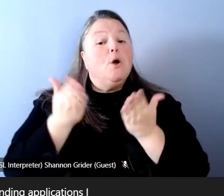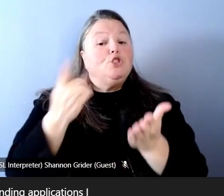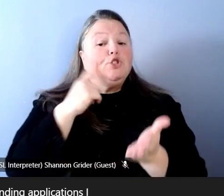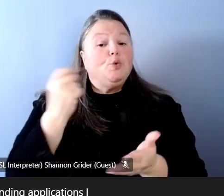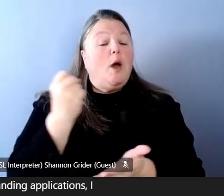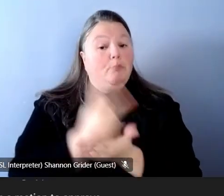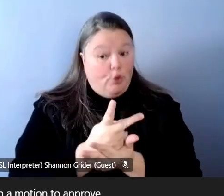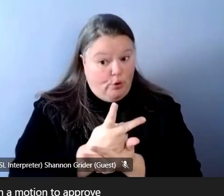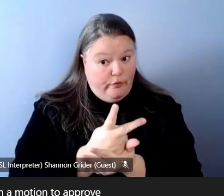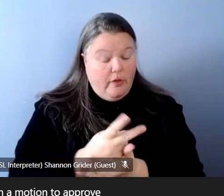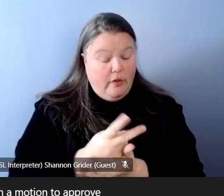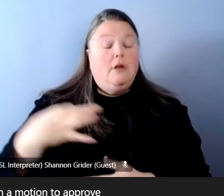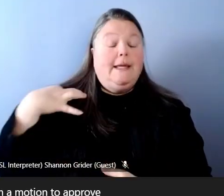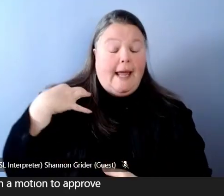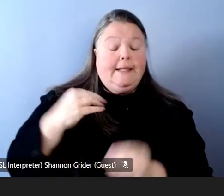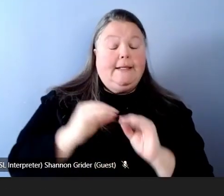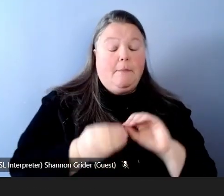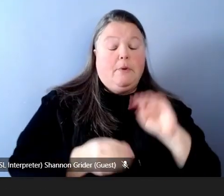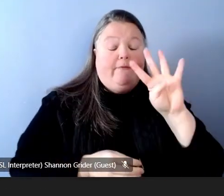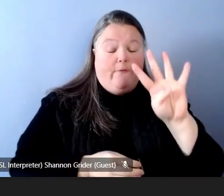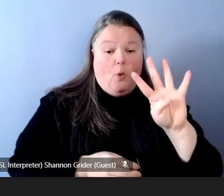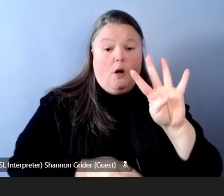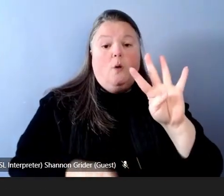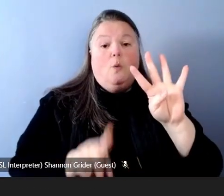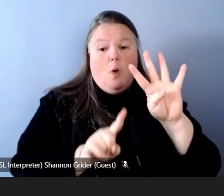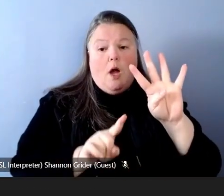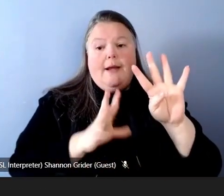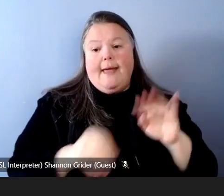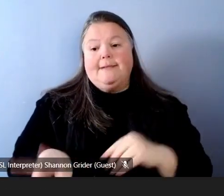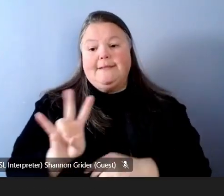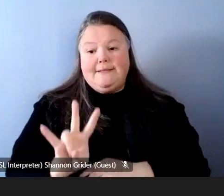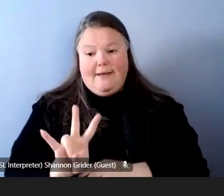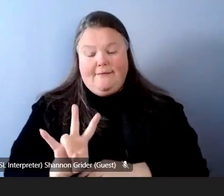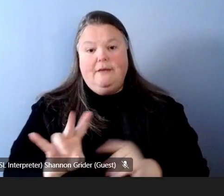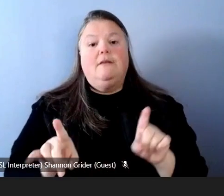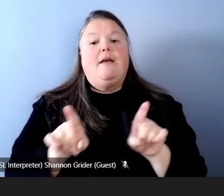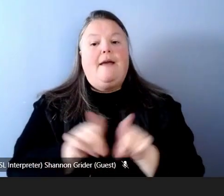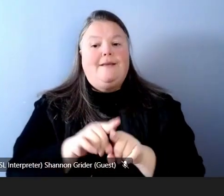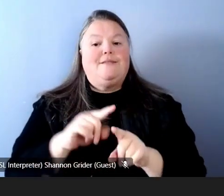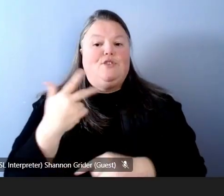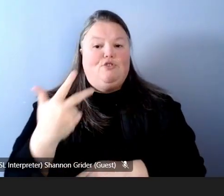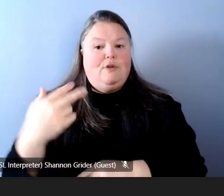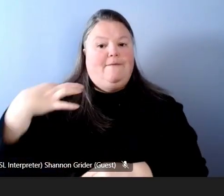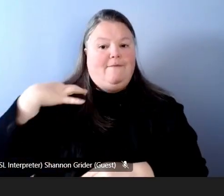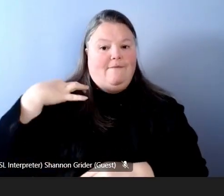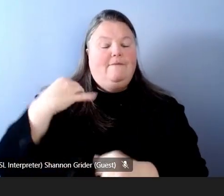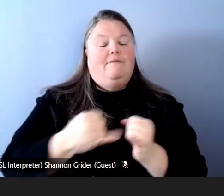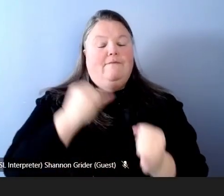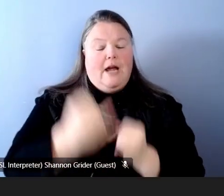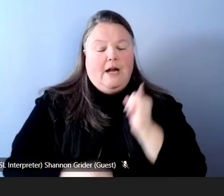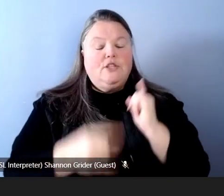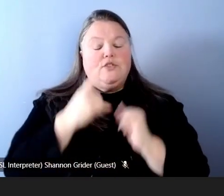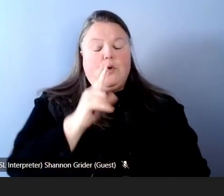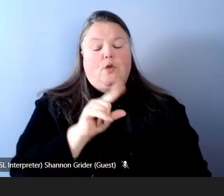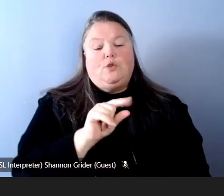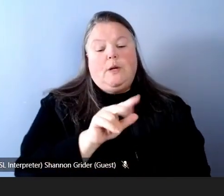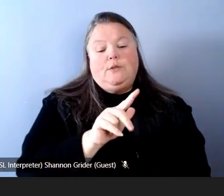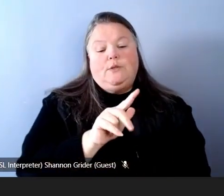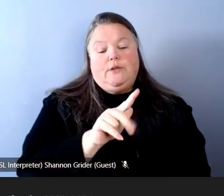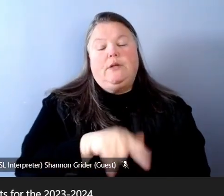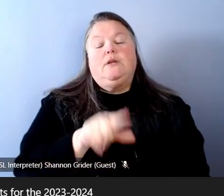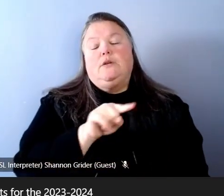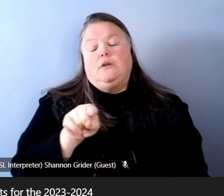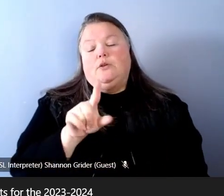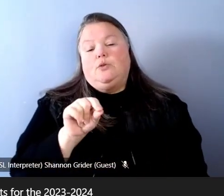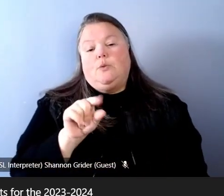candidates 4, 1, and 7 as the 3 finalists for the 2023-2024 non-voting student